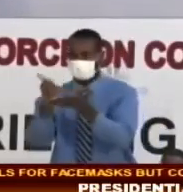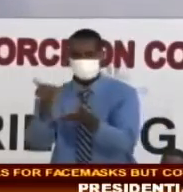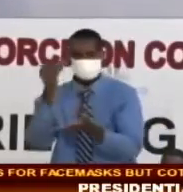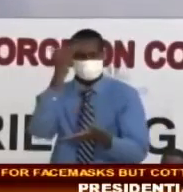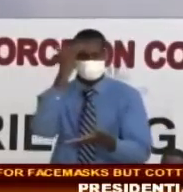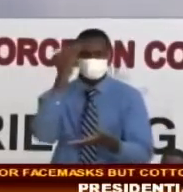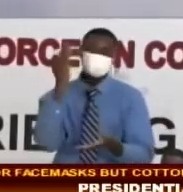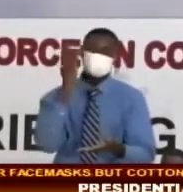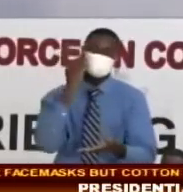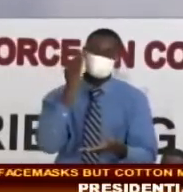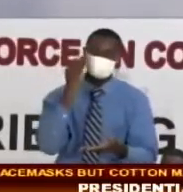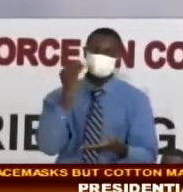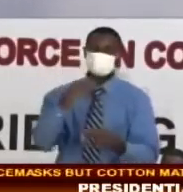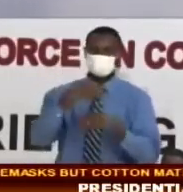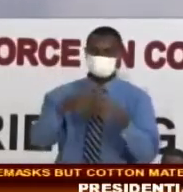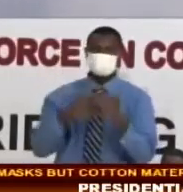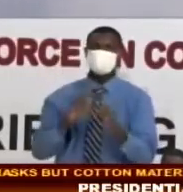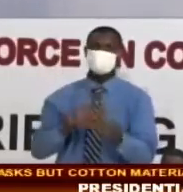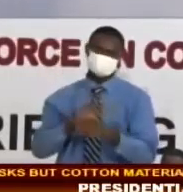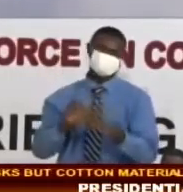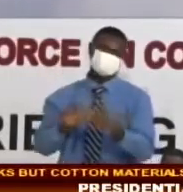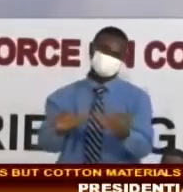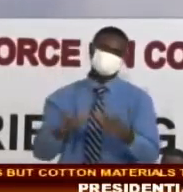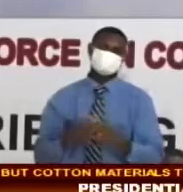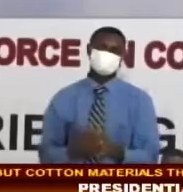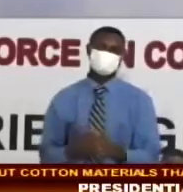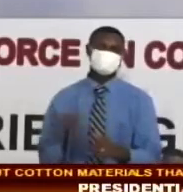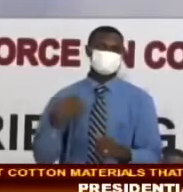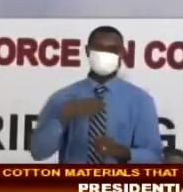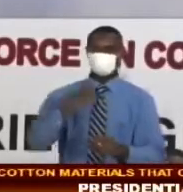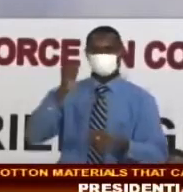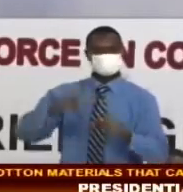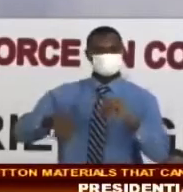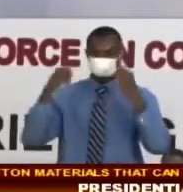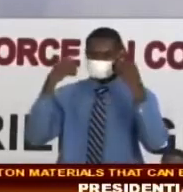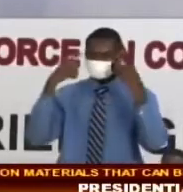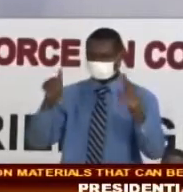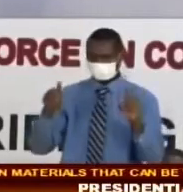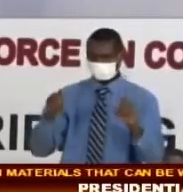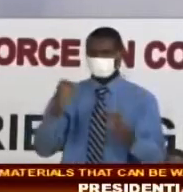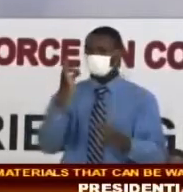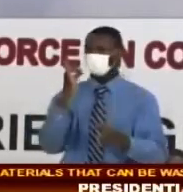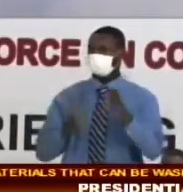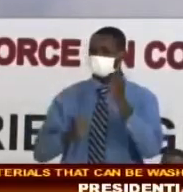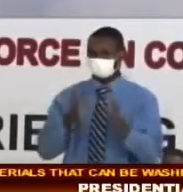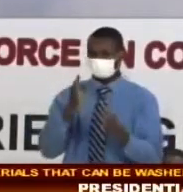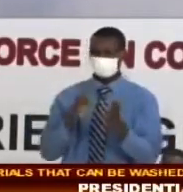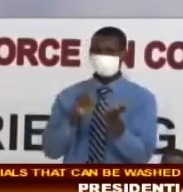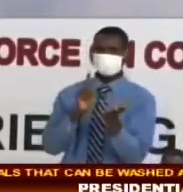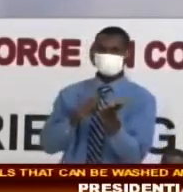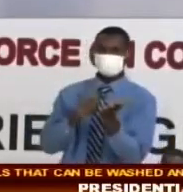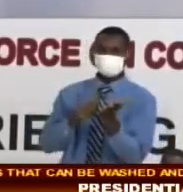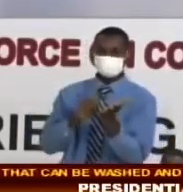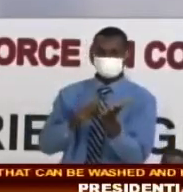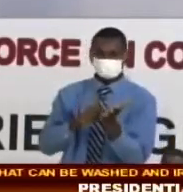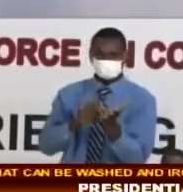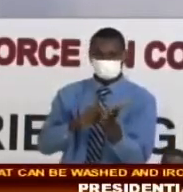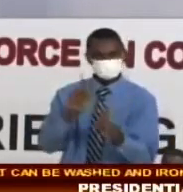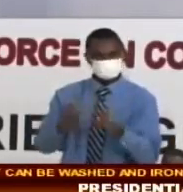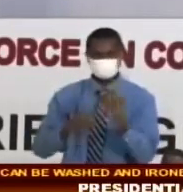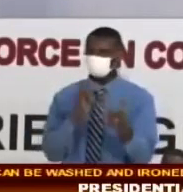And this cannot be carried out without the support of the media.